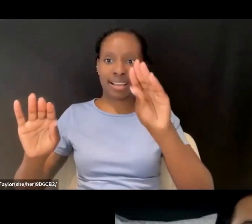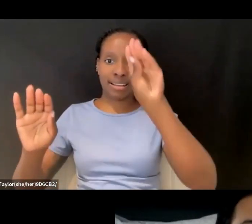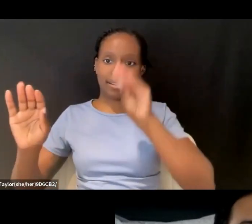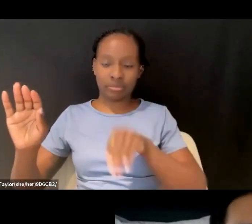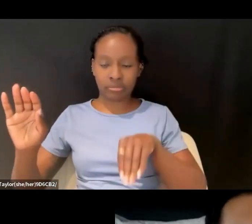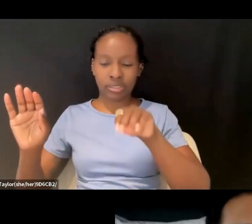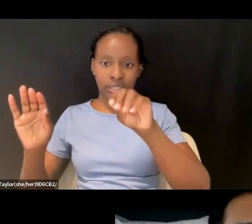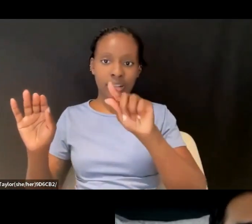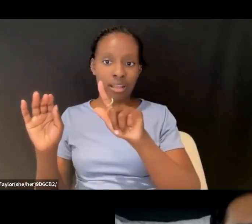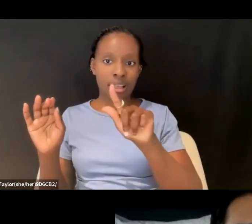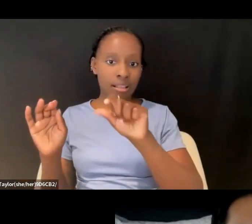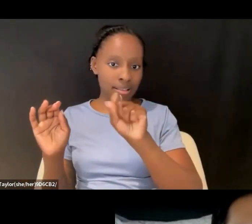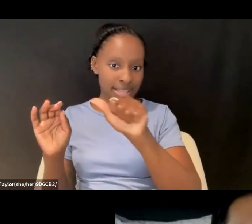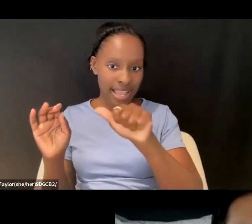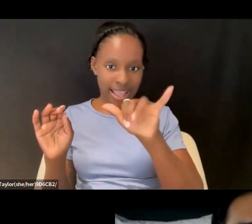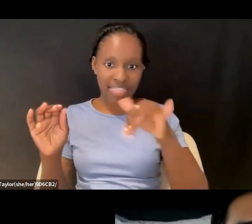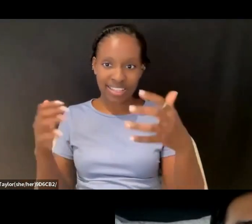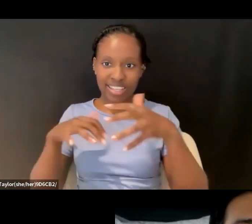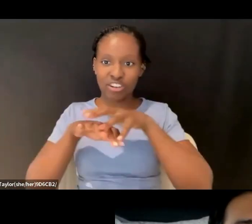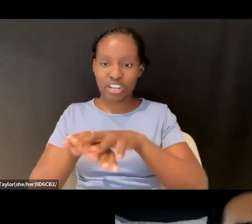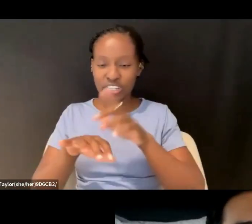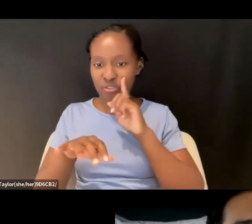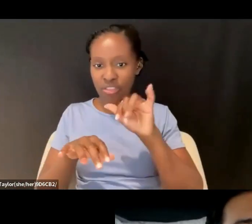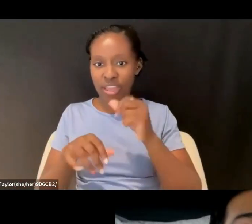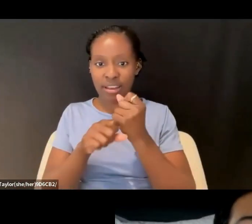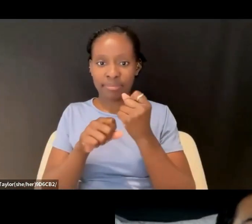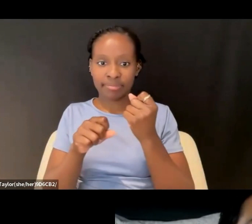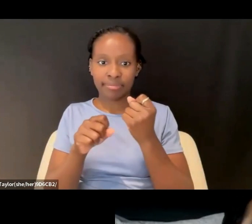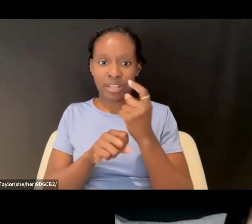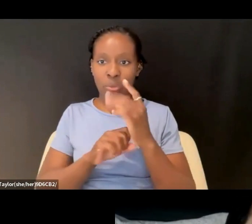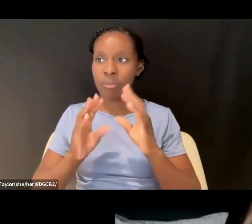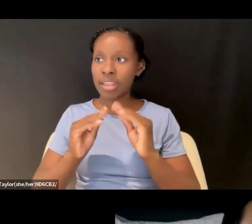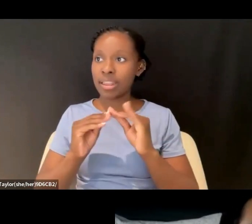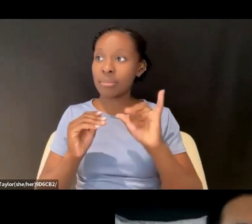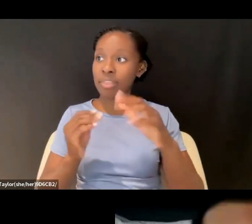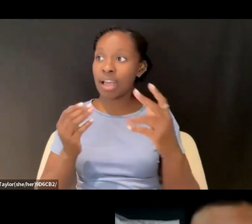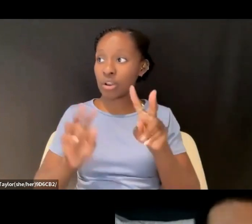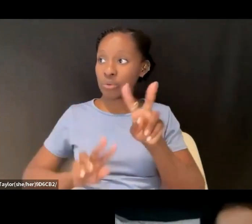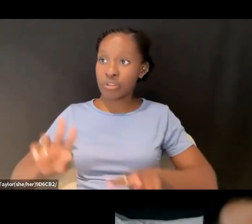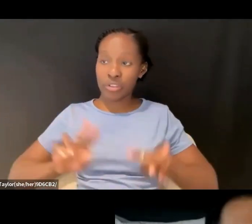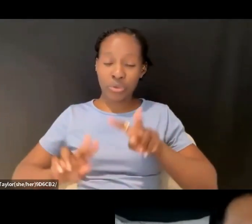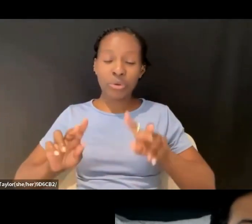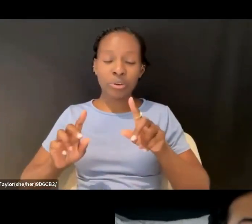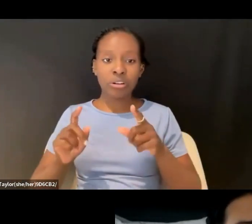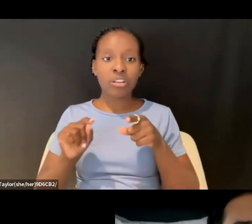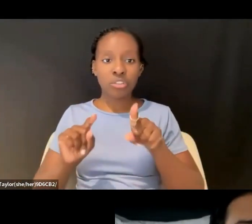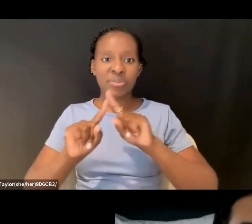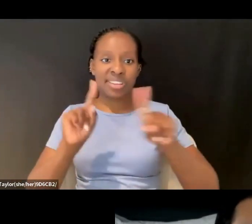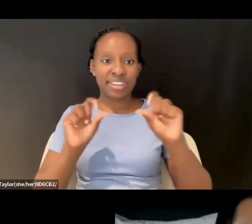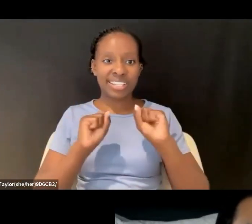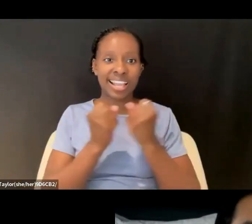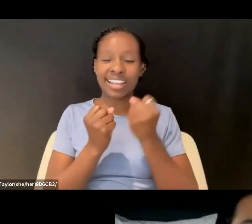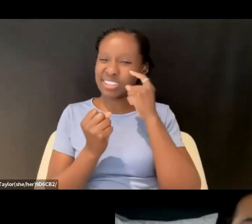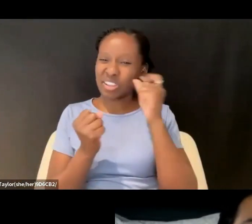website. So that's where the integration happens. But review for those abstracts are done through those different societies. And there's a bunch of